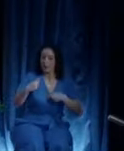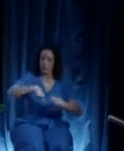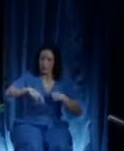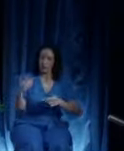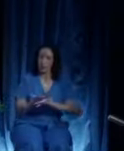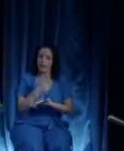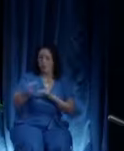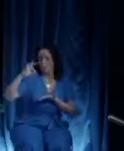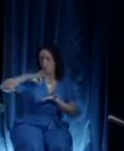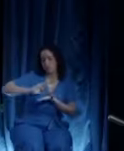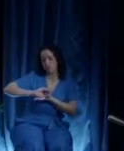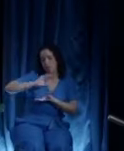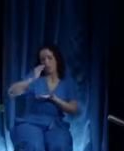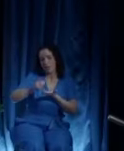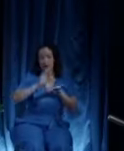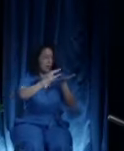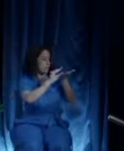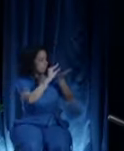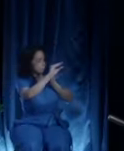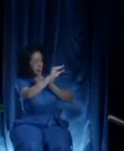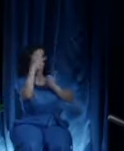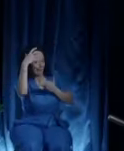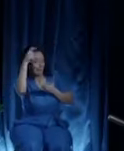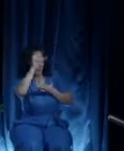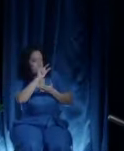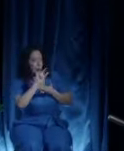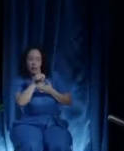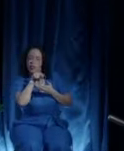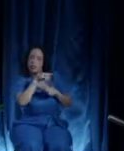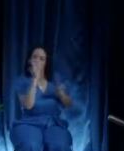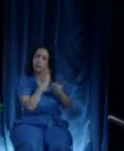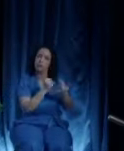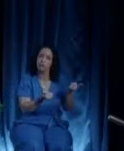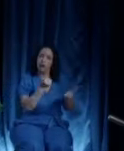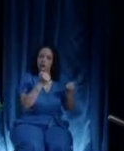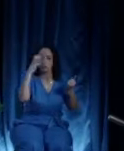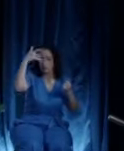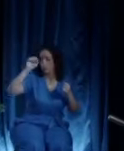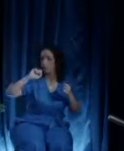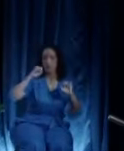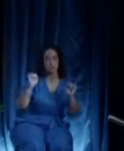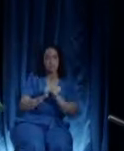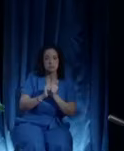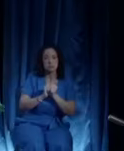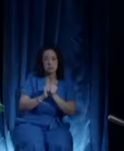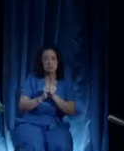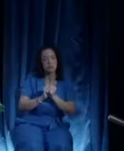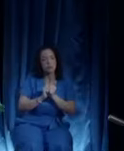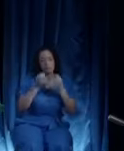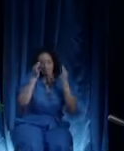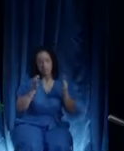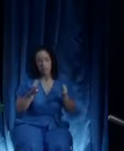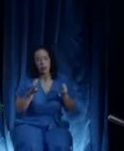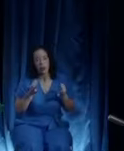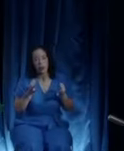that. We'll maybe give the crown a little bit. This is justice. And he might go with it. He's even more likely to go with it